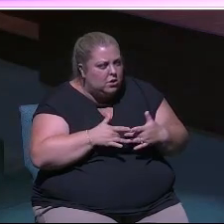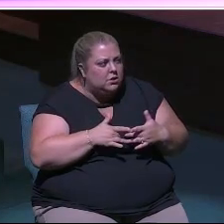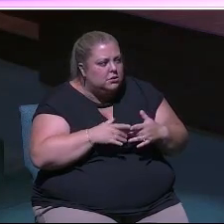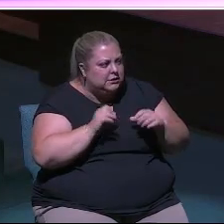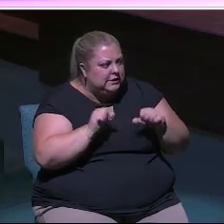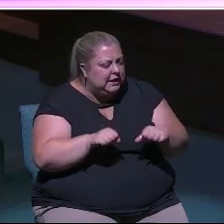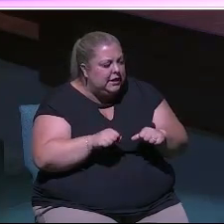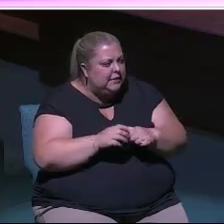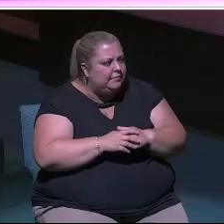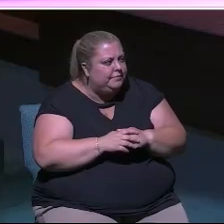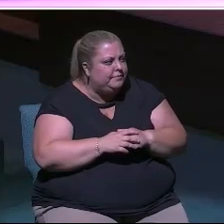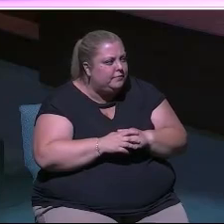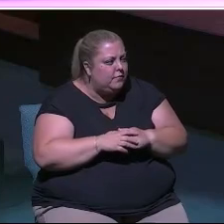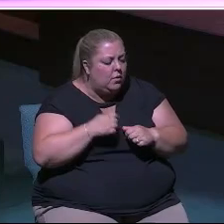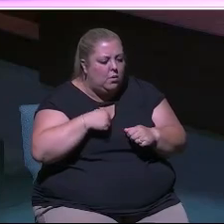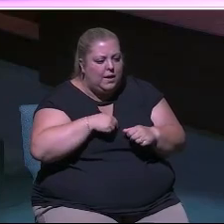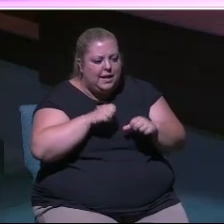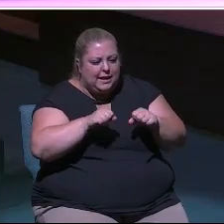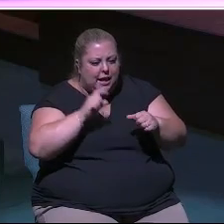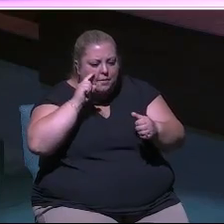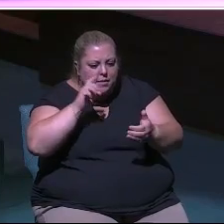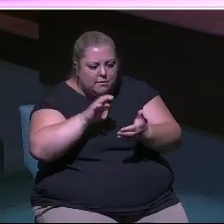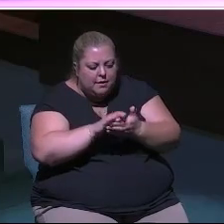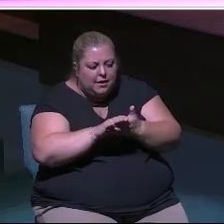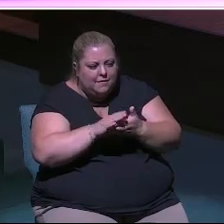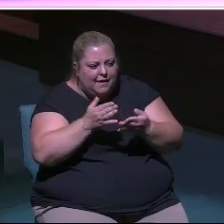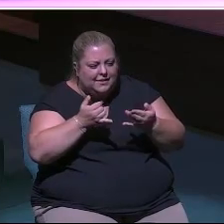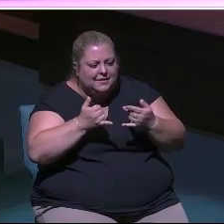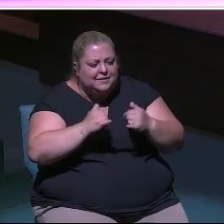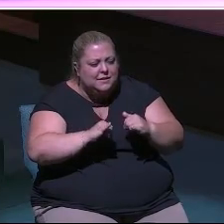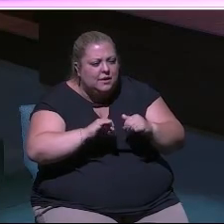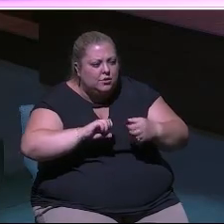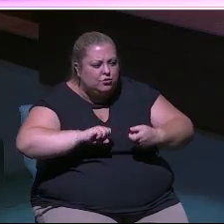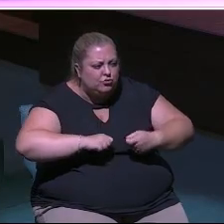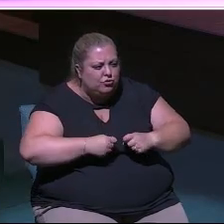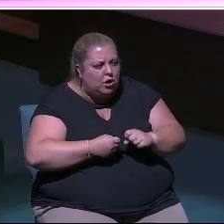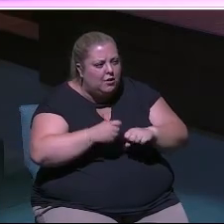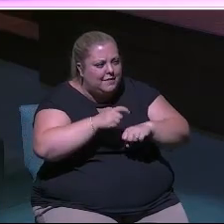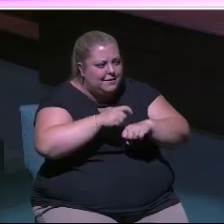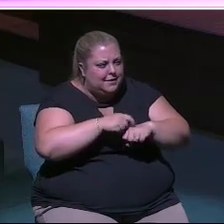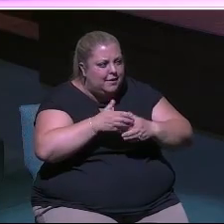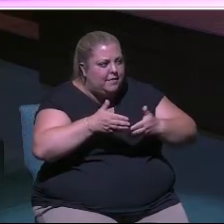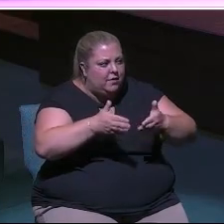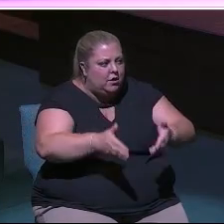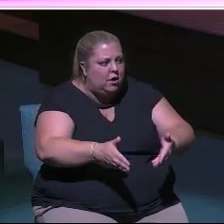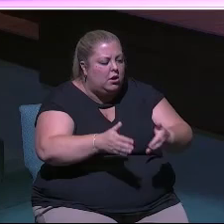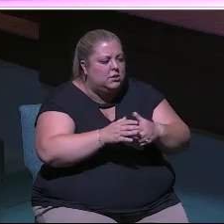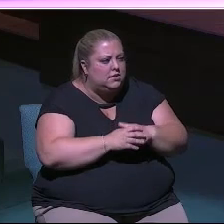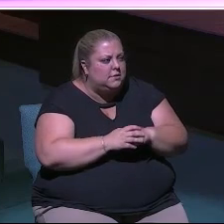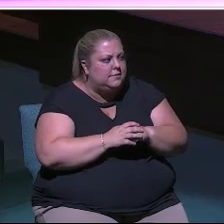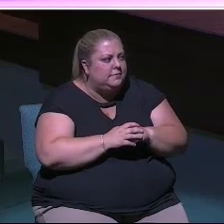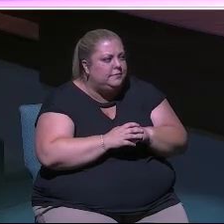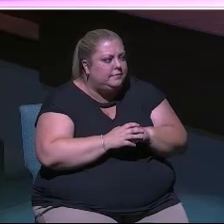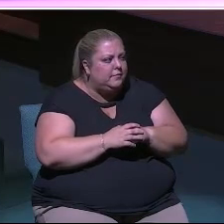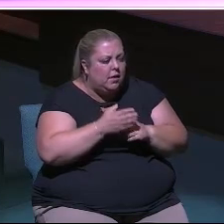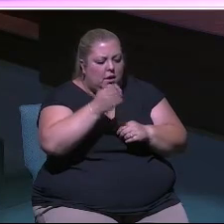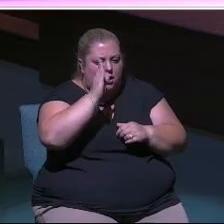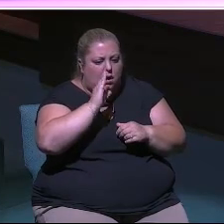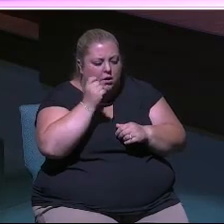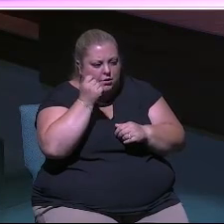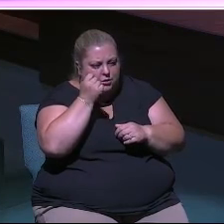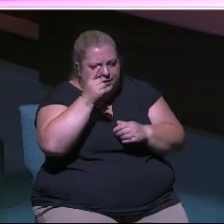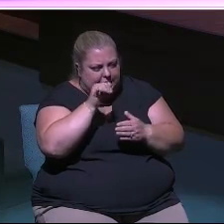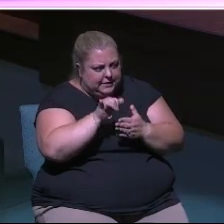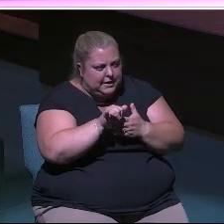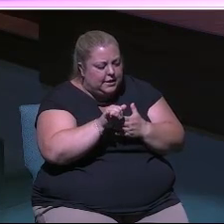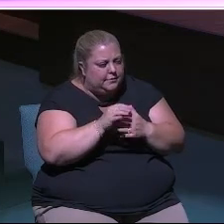We can believe and yet struggle at the time of a loss. God understands that. And I would say this, as someone